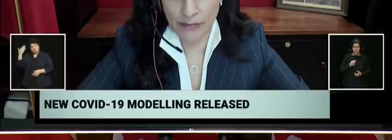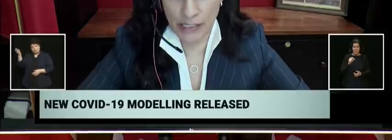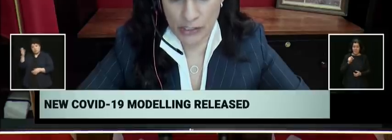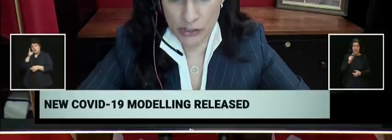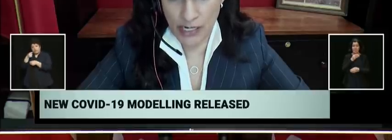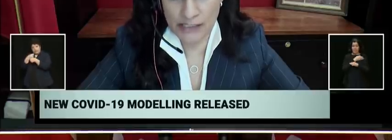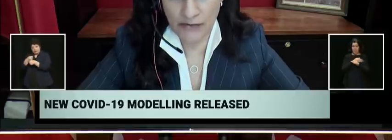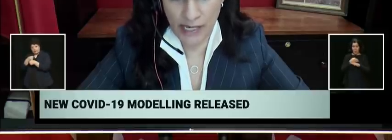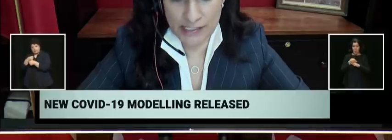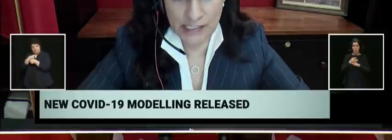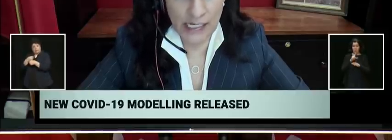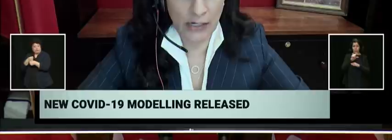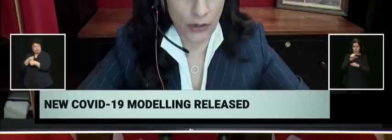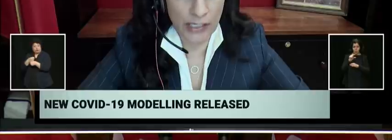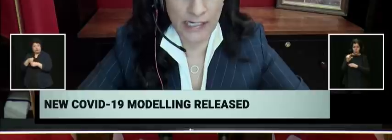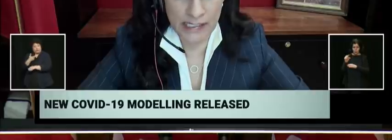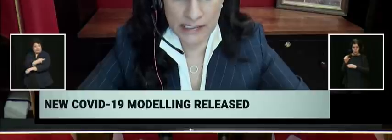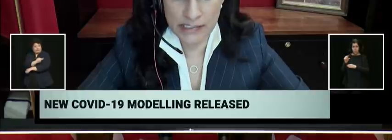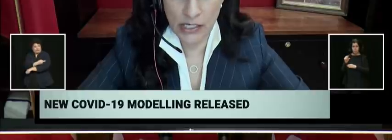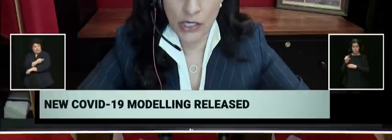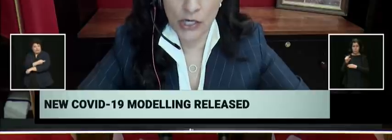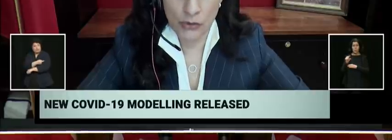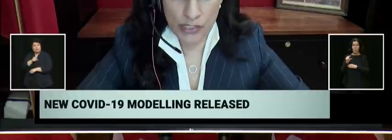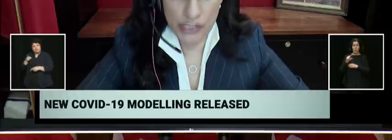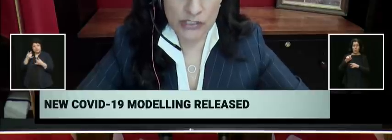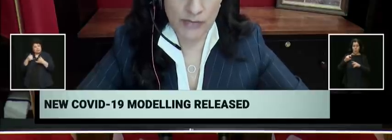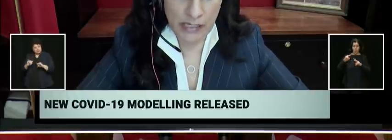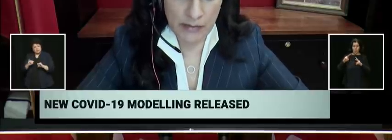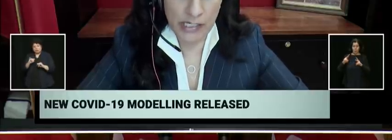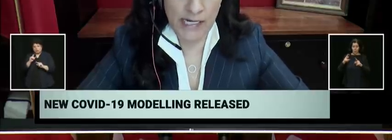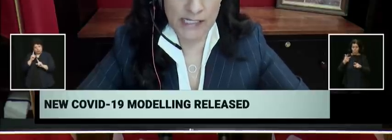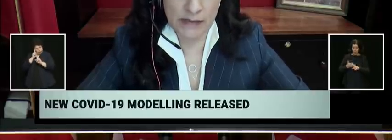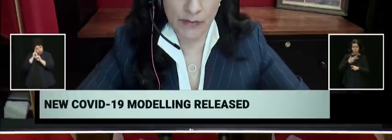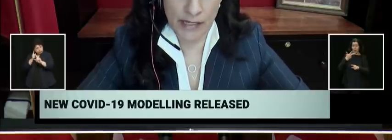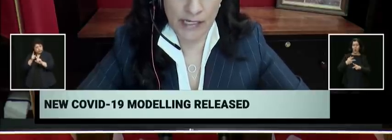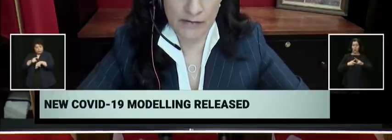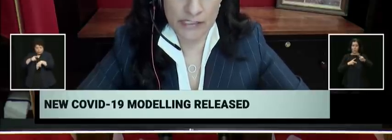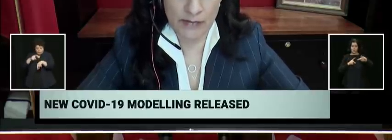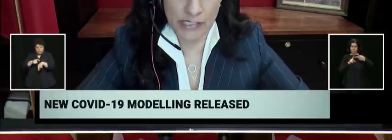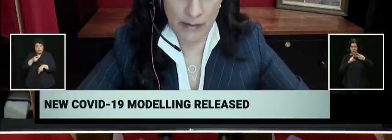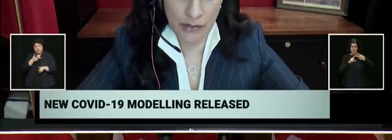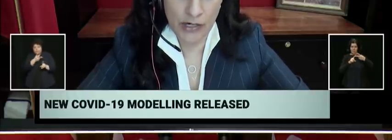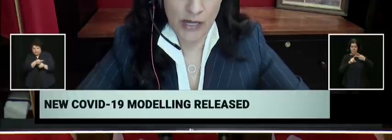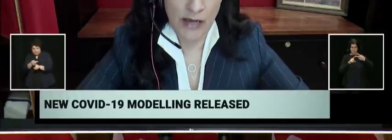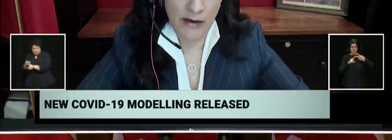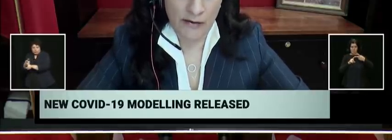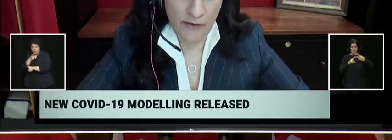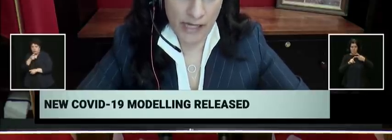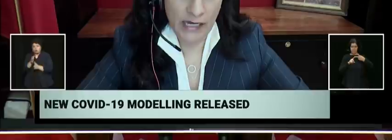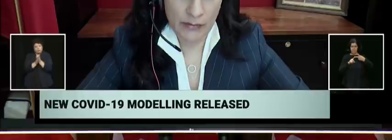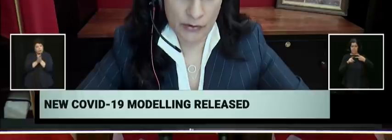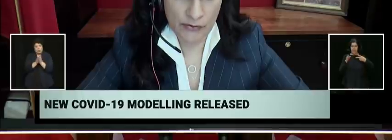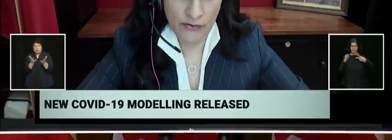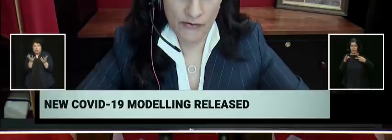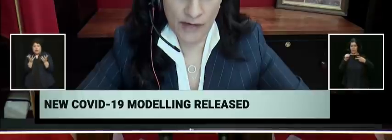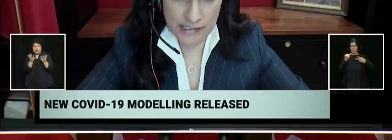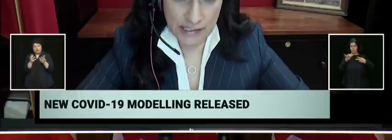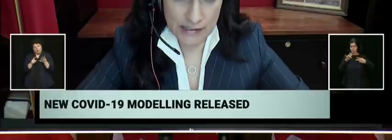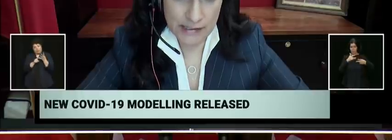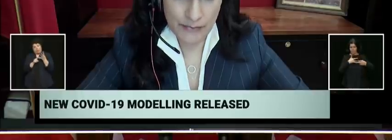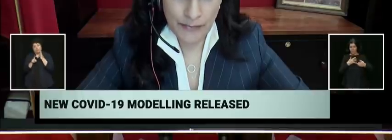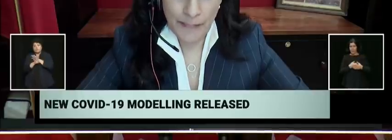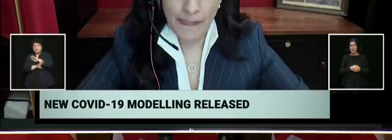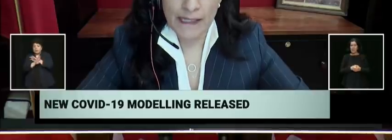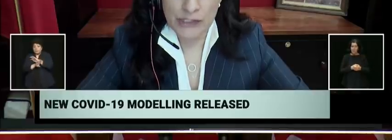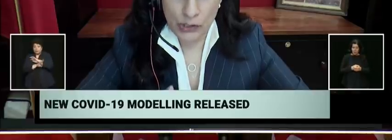anticipate being on track to vaccinate all Canadians who wish to be immunized by the end of September via approved